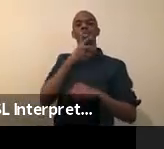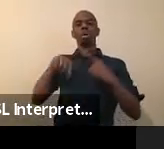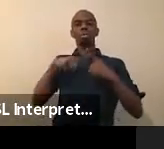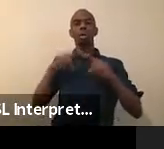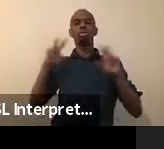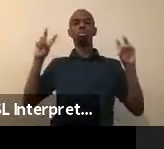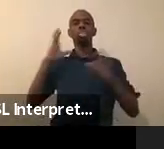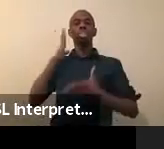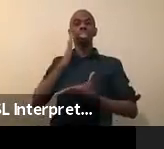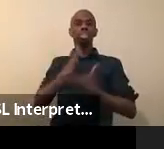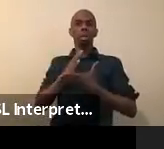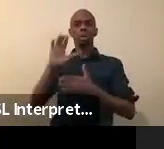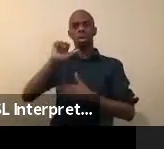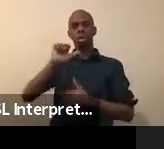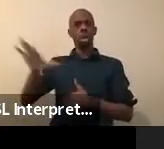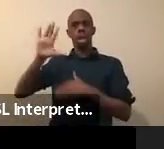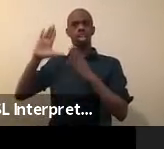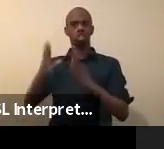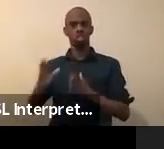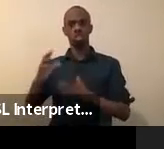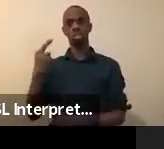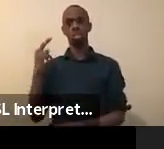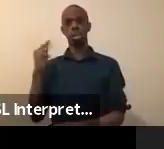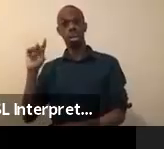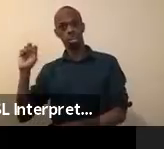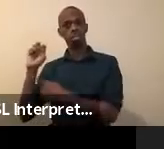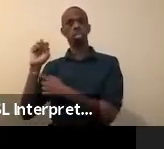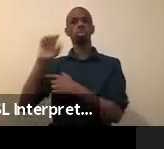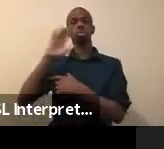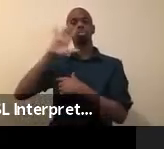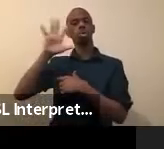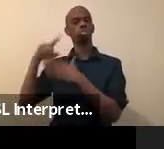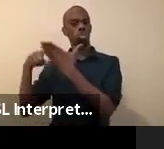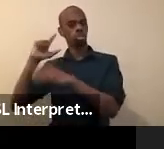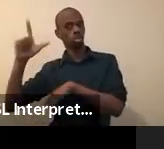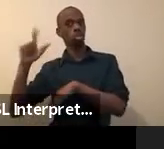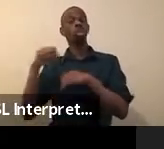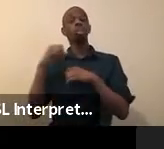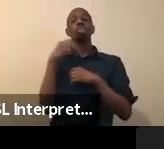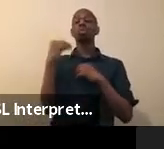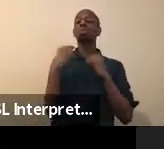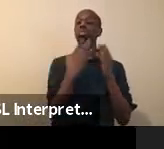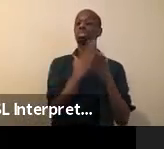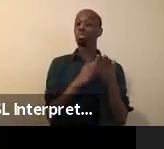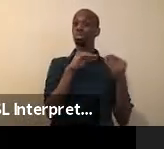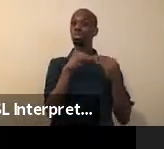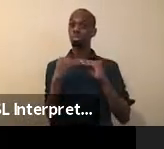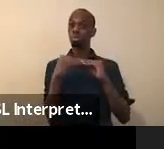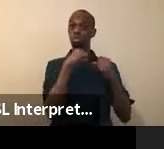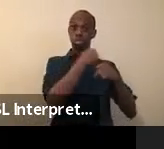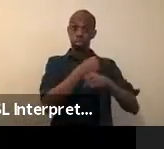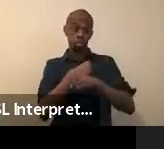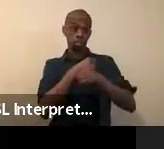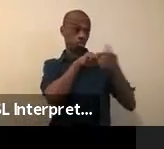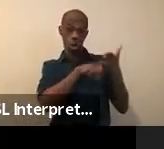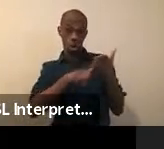as some of the contemporary data sources that are being used in this conversation, right? So I want us to bookmark this.